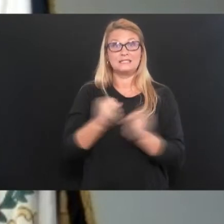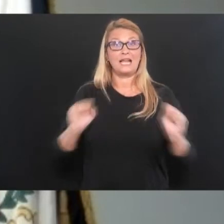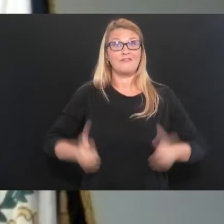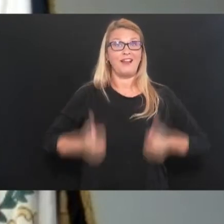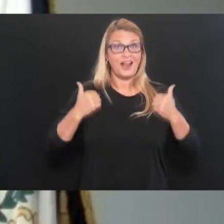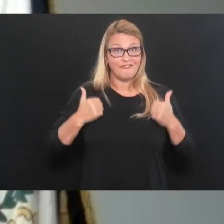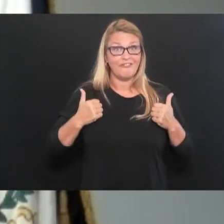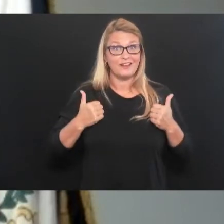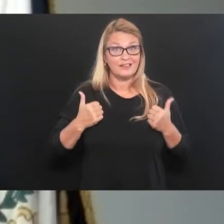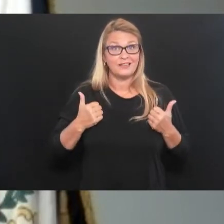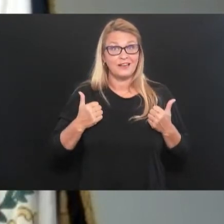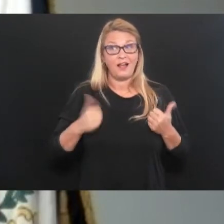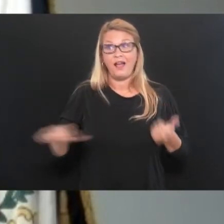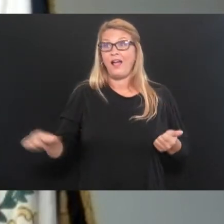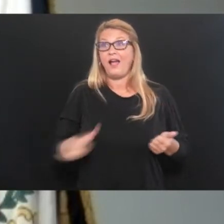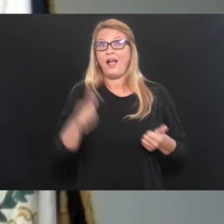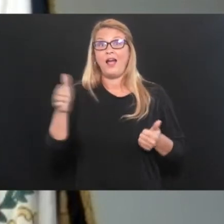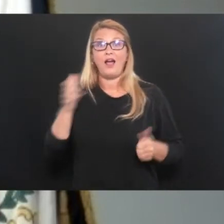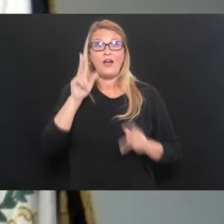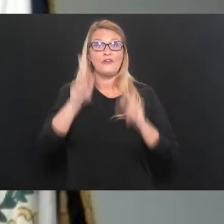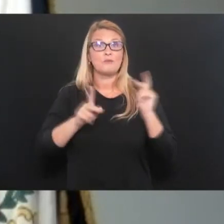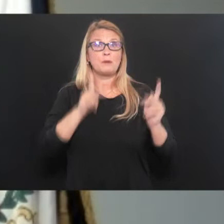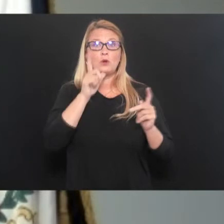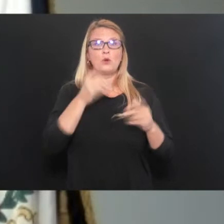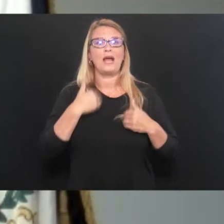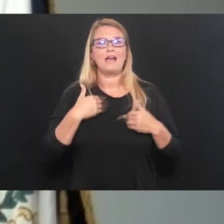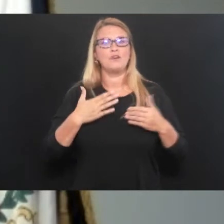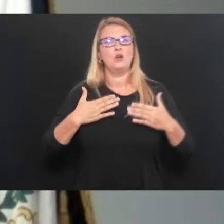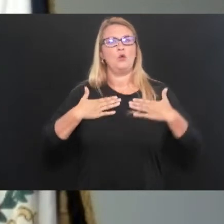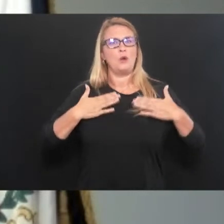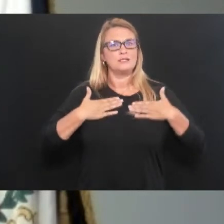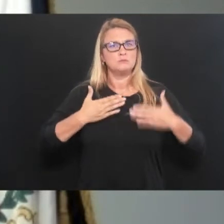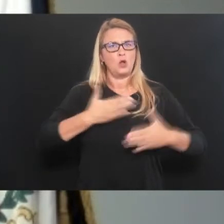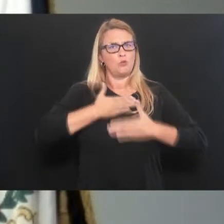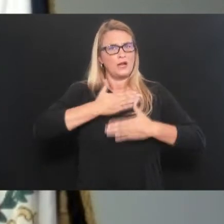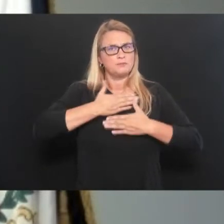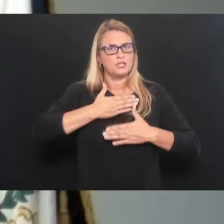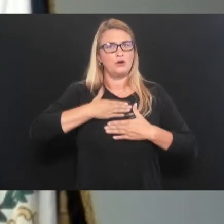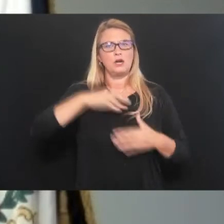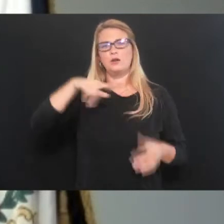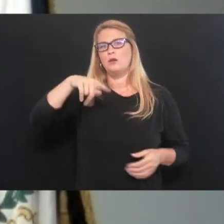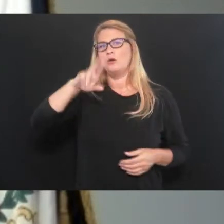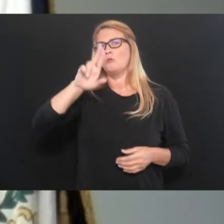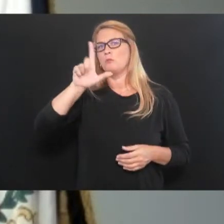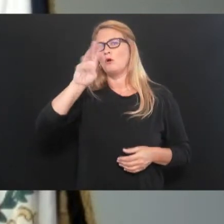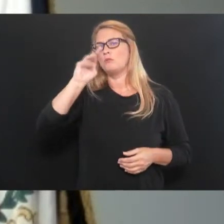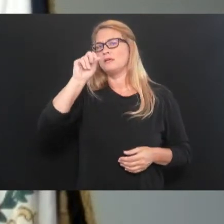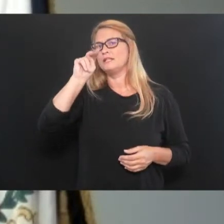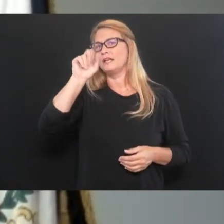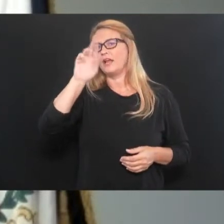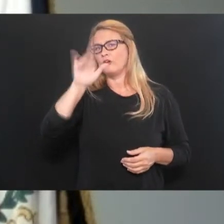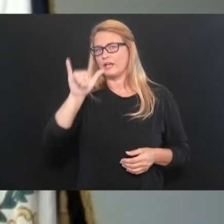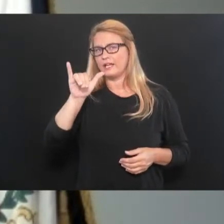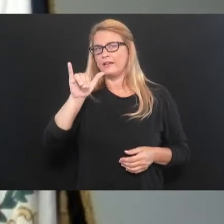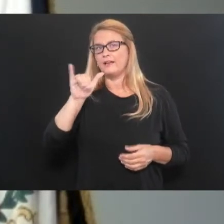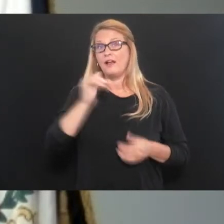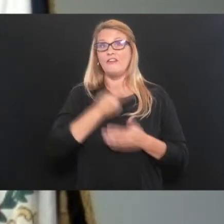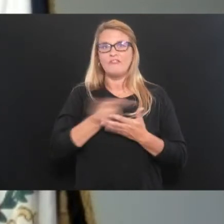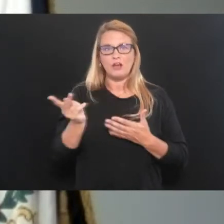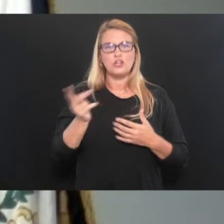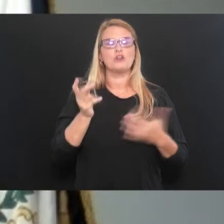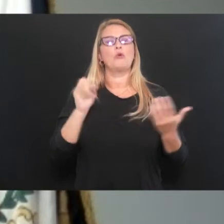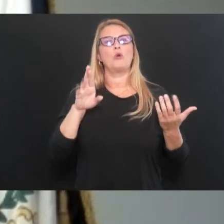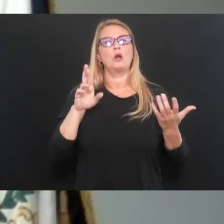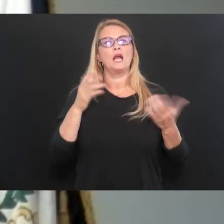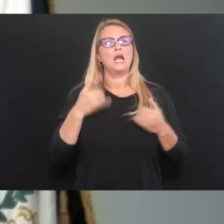individuals experiencing acute respiratory and or acute cardiopulmonary failure. These machines are not for everyone, but for